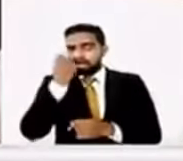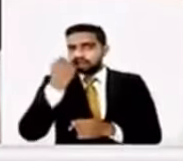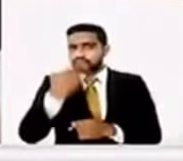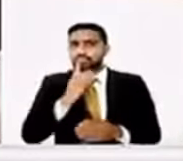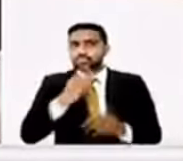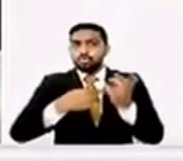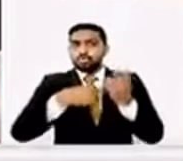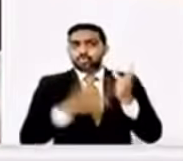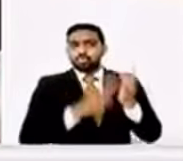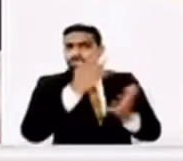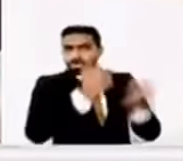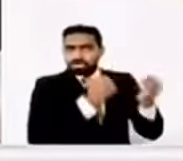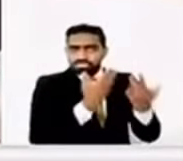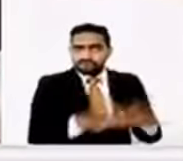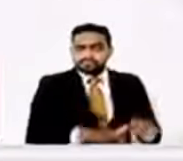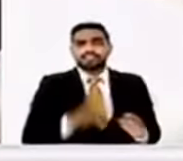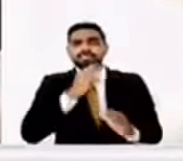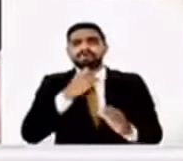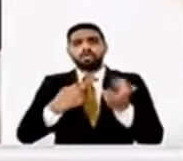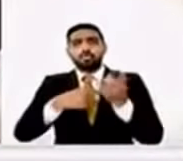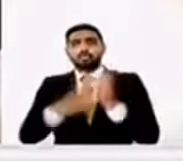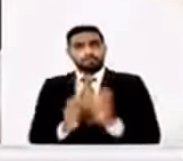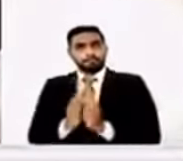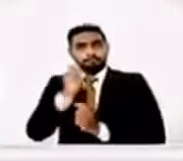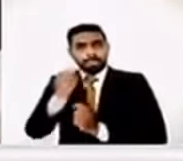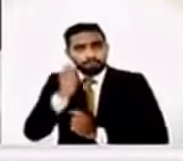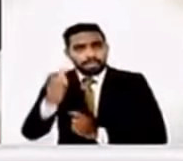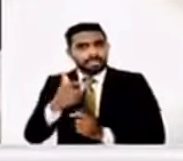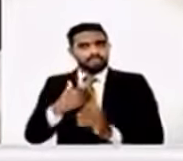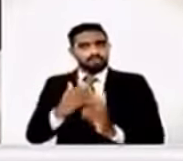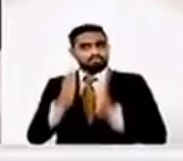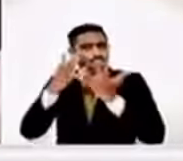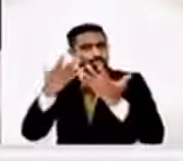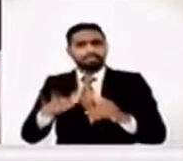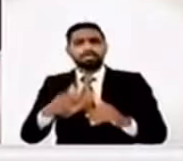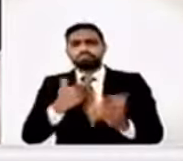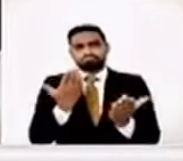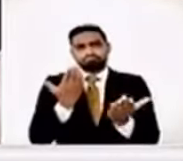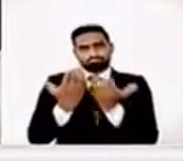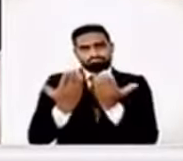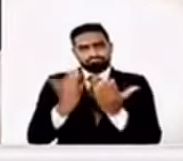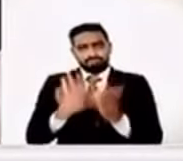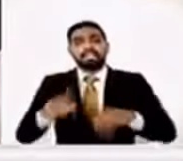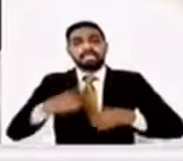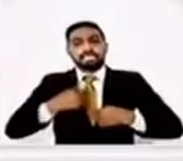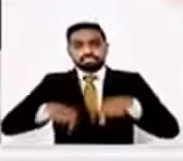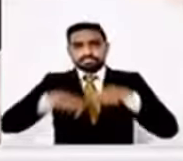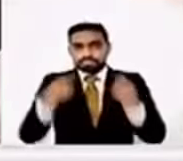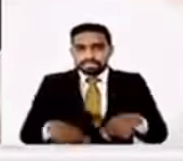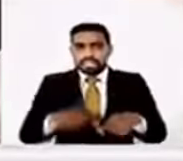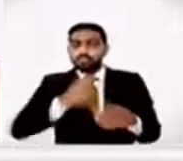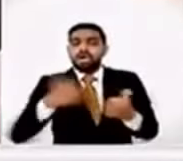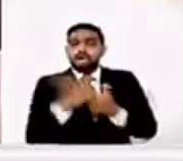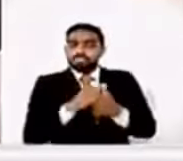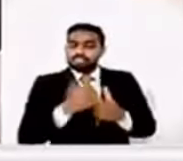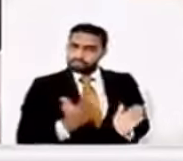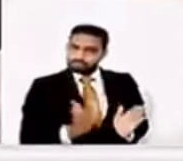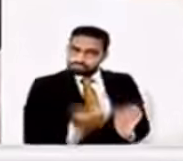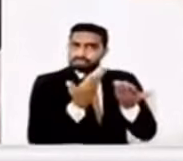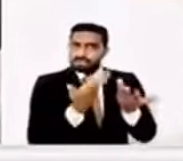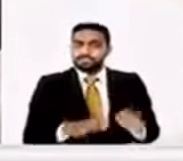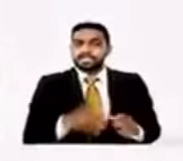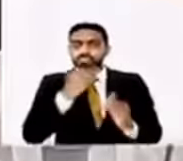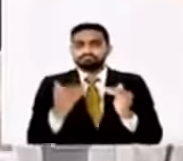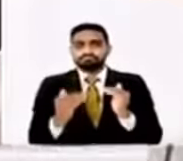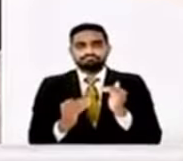debt services could be observed. Due to these expenditures, productive investments which could have been implemented at a lower cost are